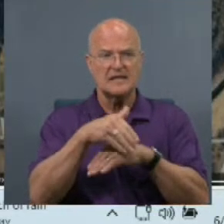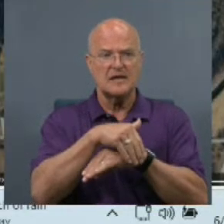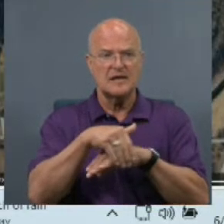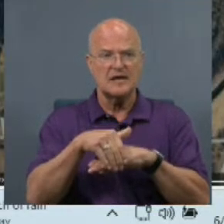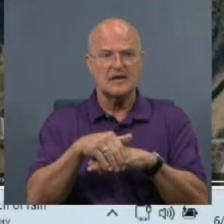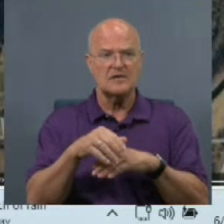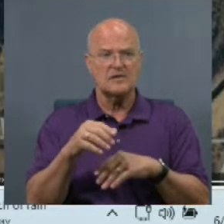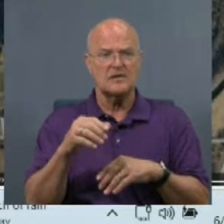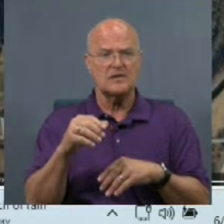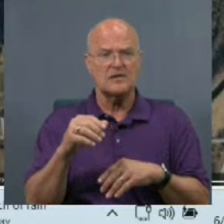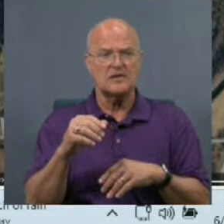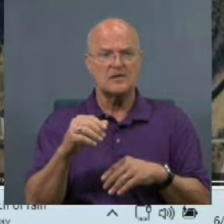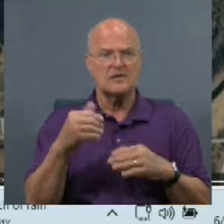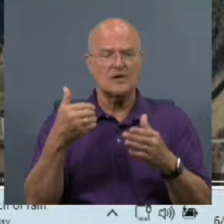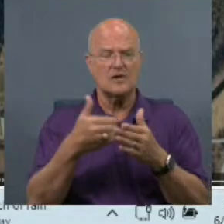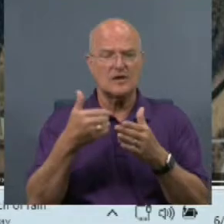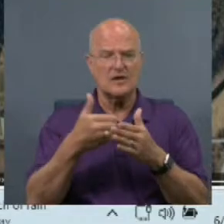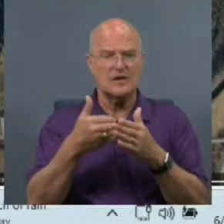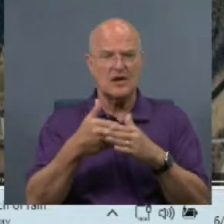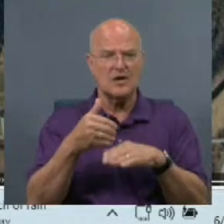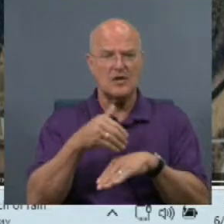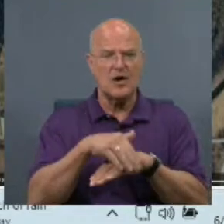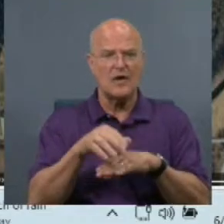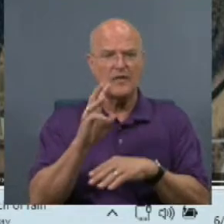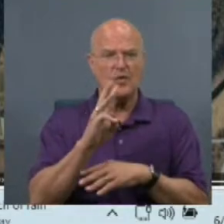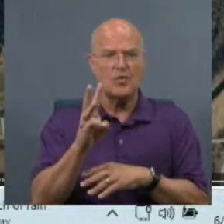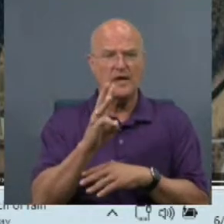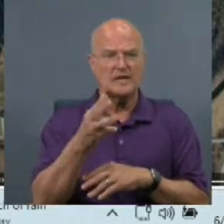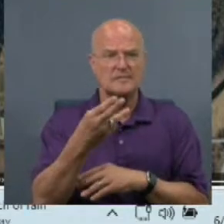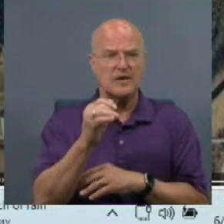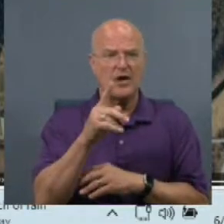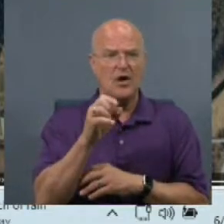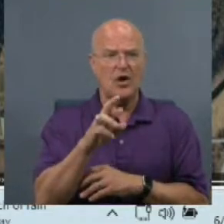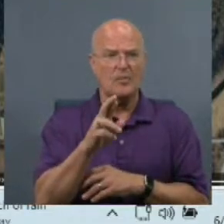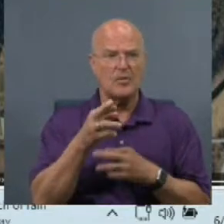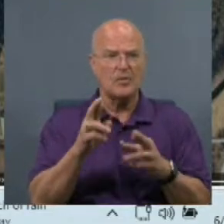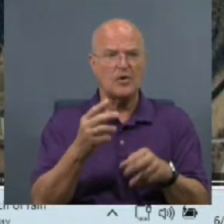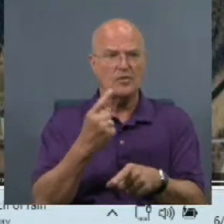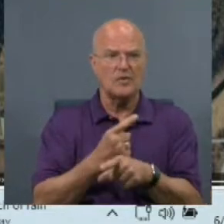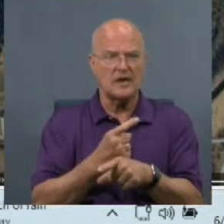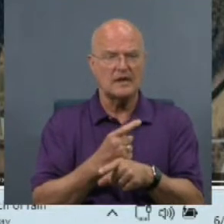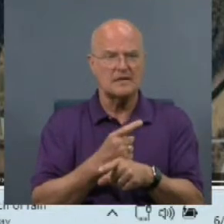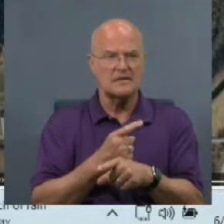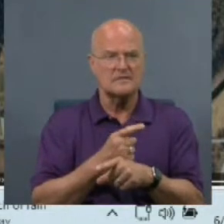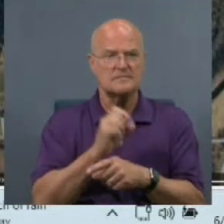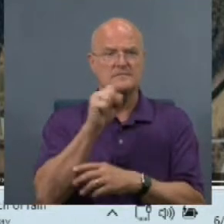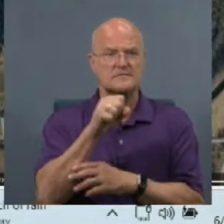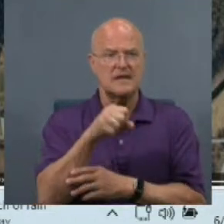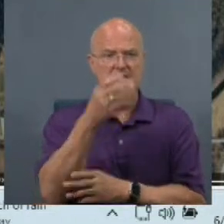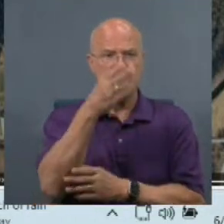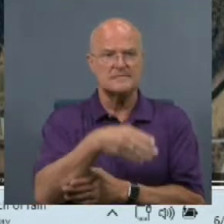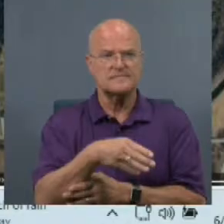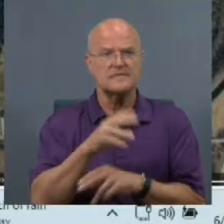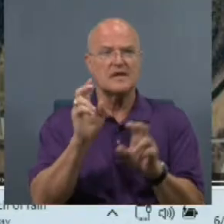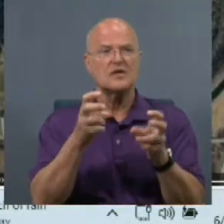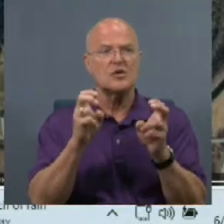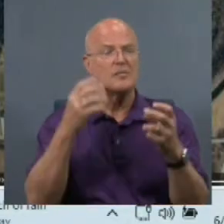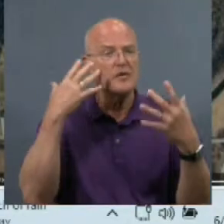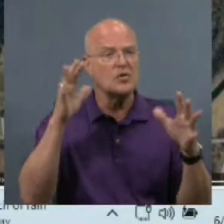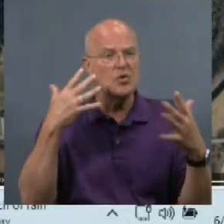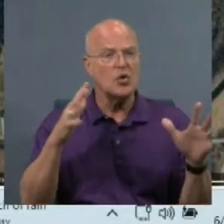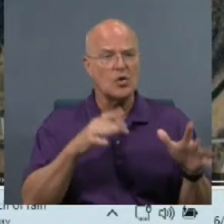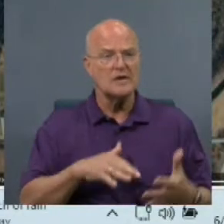proposed annexation is going to be bordered on the west by Harper Road, correct? Correct. In terms of